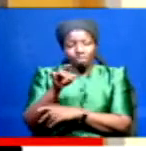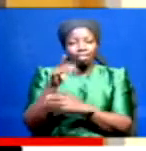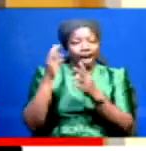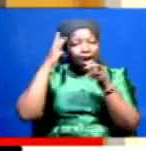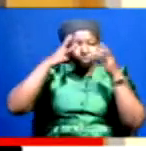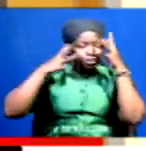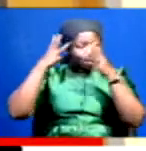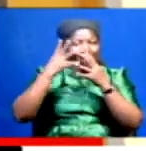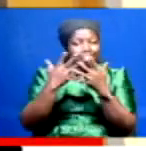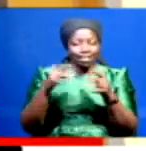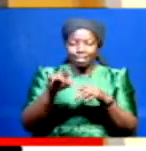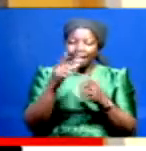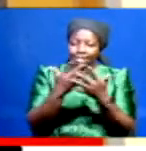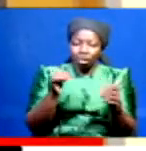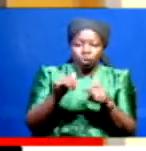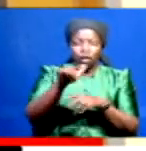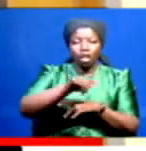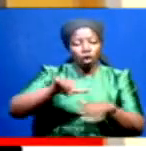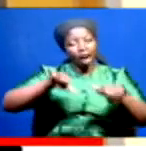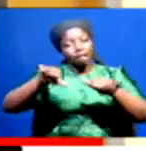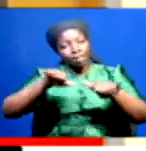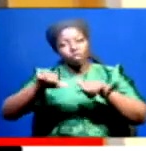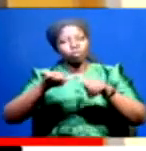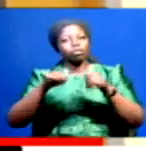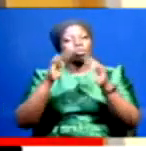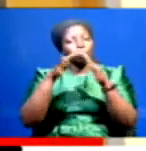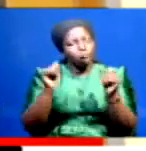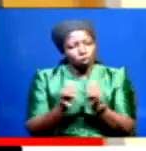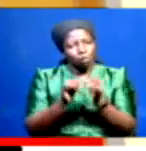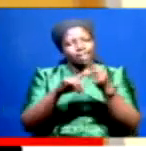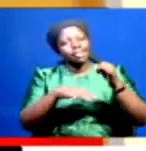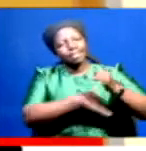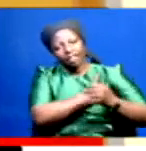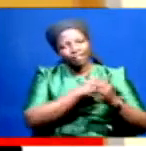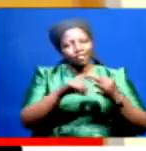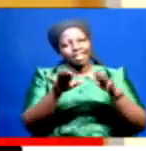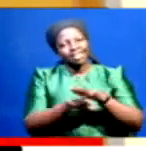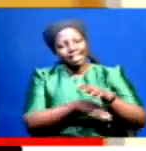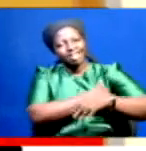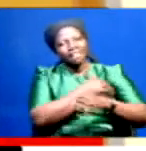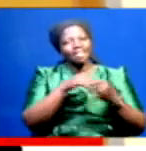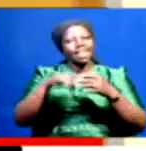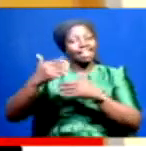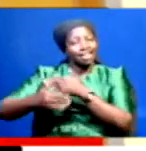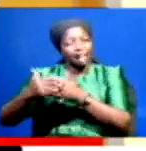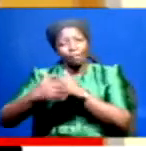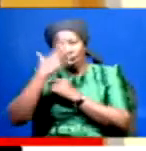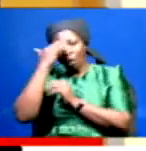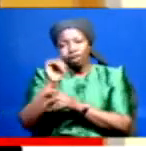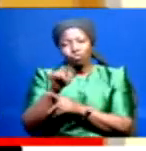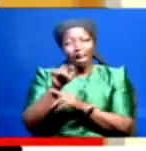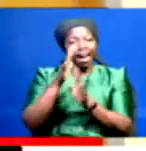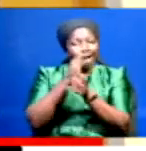starting from the Nyumba Kumi, starting from the chief, the assistant chief, even the neighbors, because that is condonation. You are condoning a crime. You